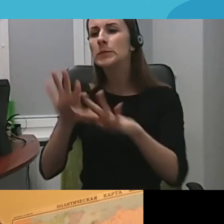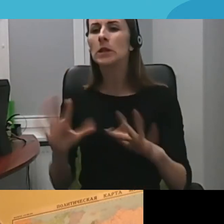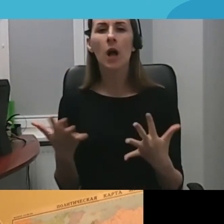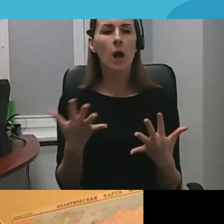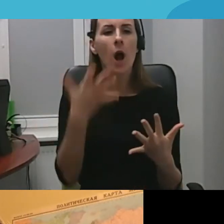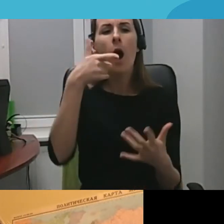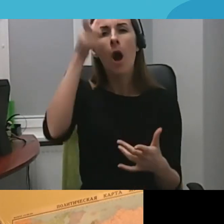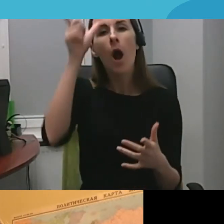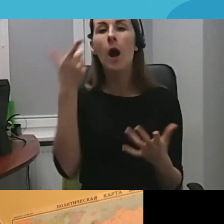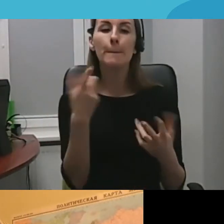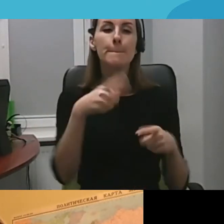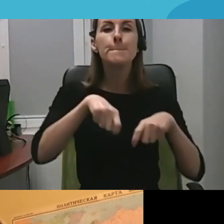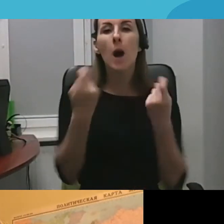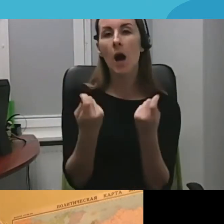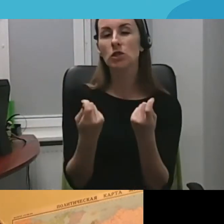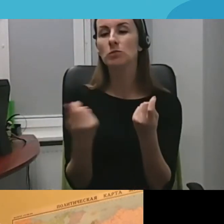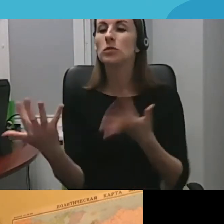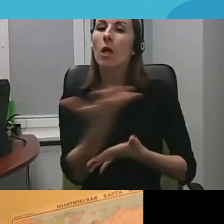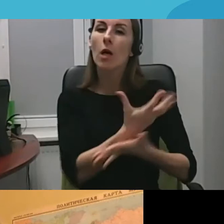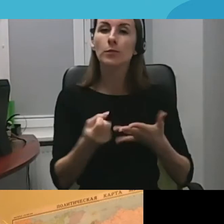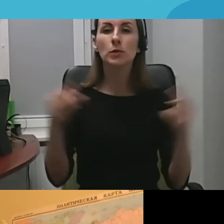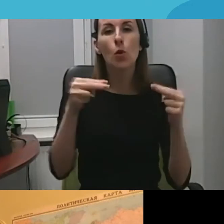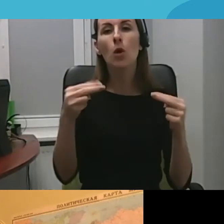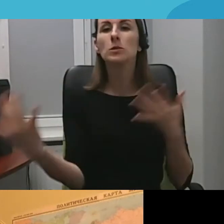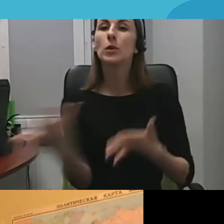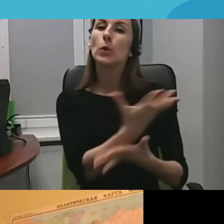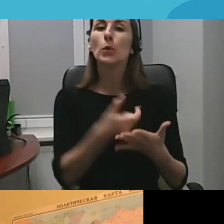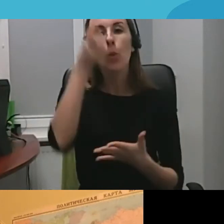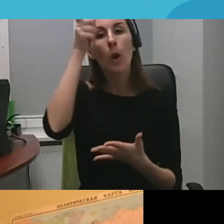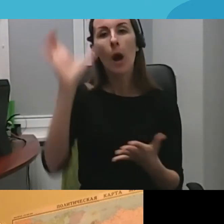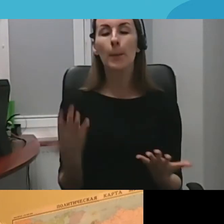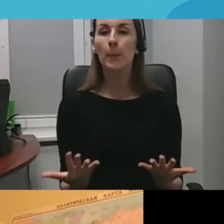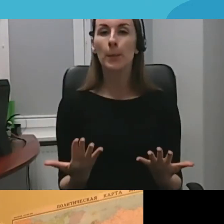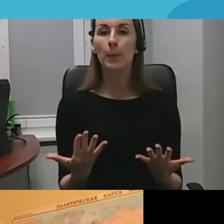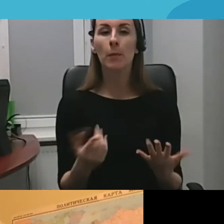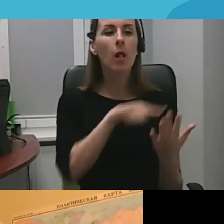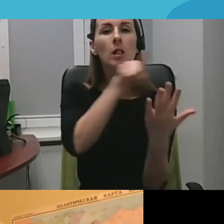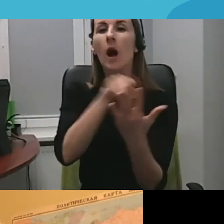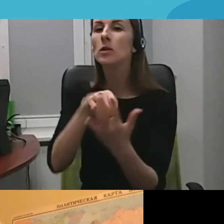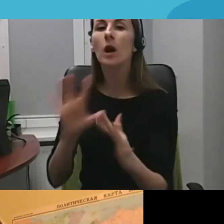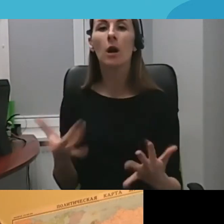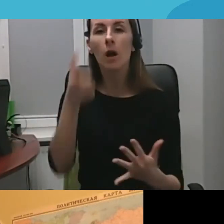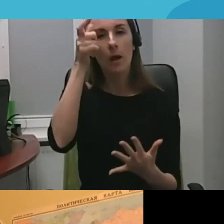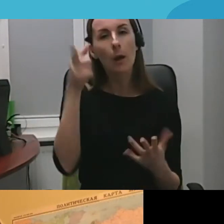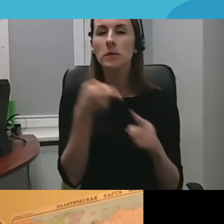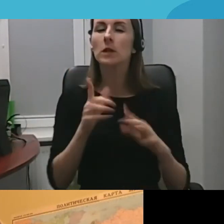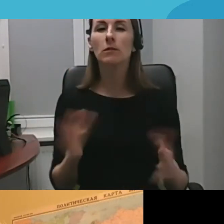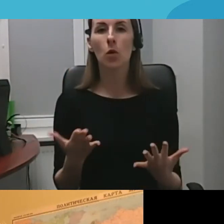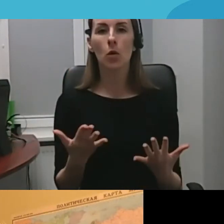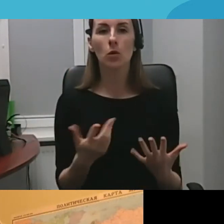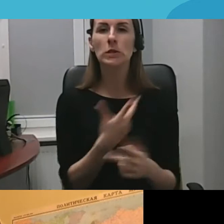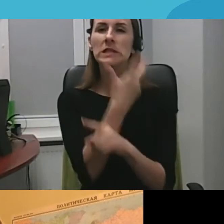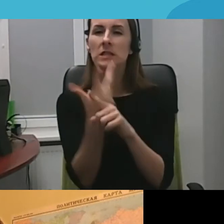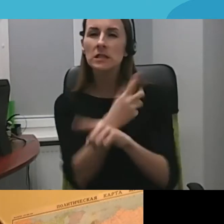conducted deep interviews that is taken up to 3 hours sometimes, and sometimes it's really complicated to persuade people to talk to